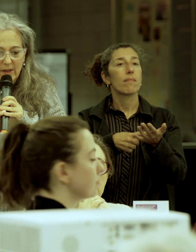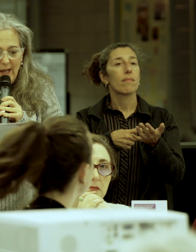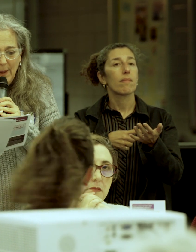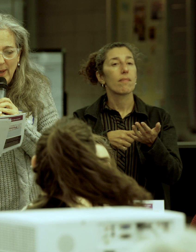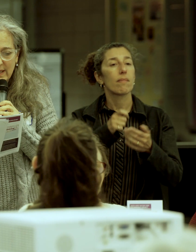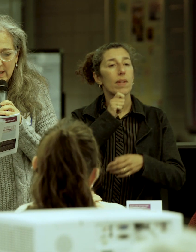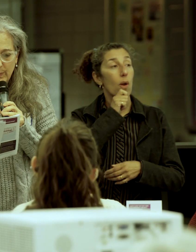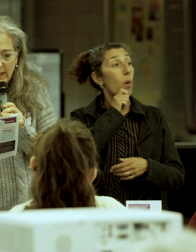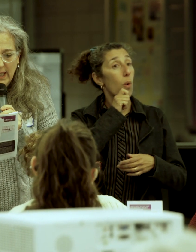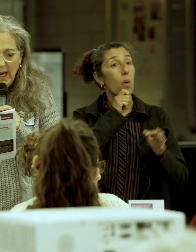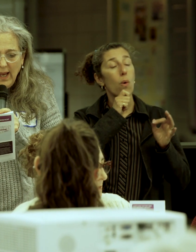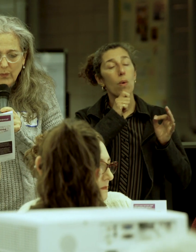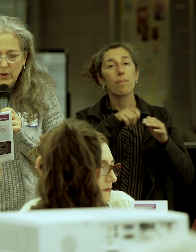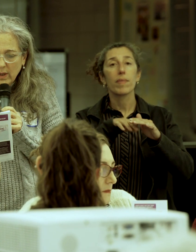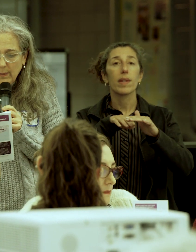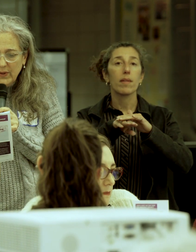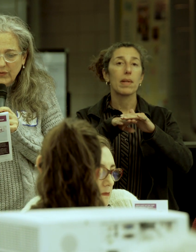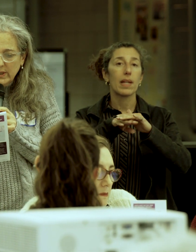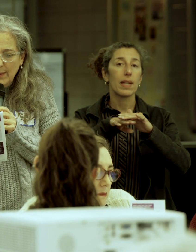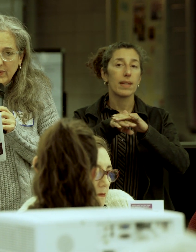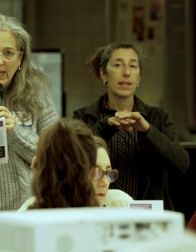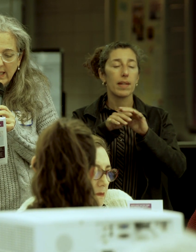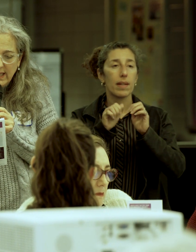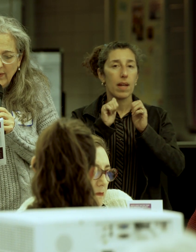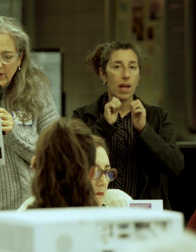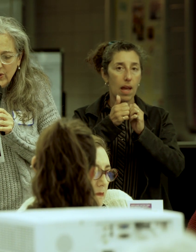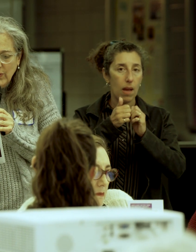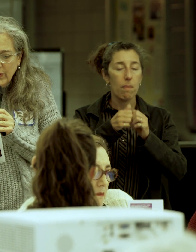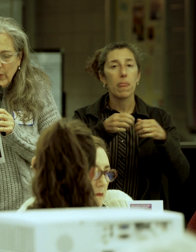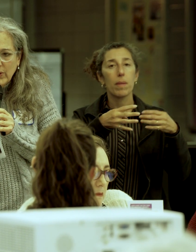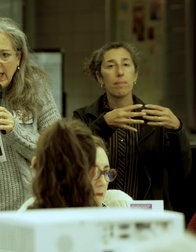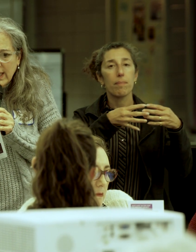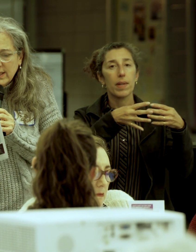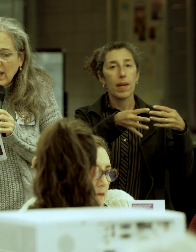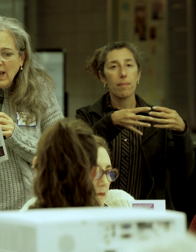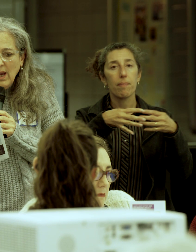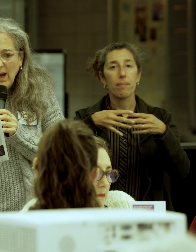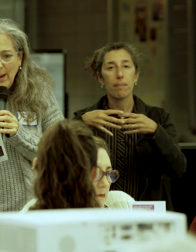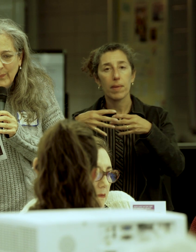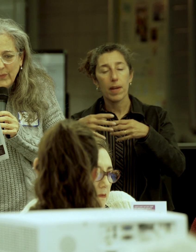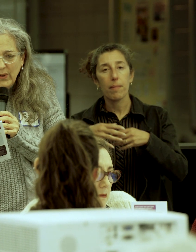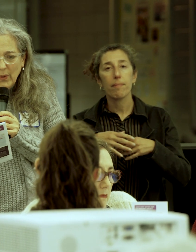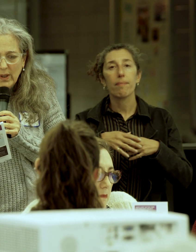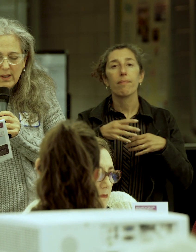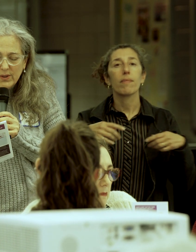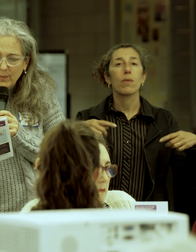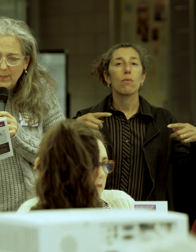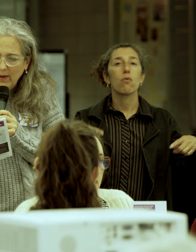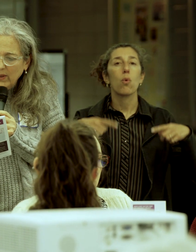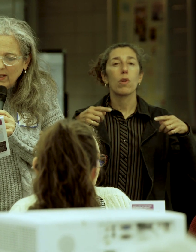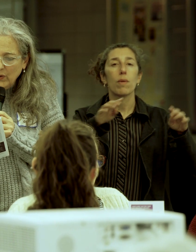We talked a lot about accessibility, and we talked about the different types of gates and the concern that the roller gates,